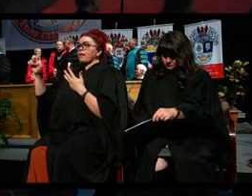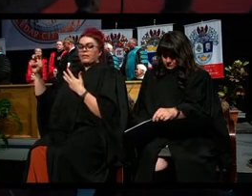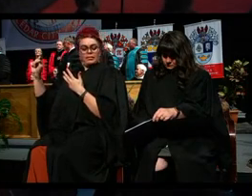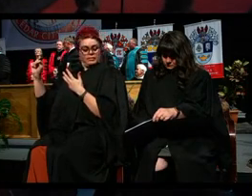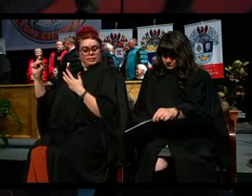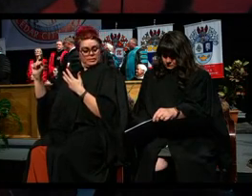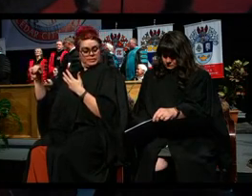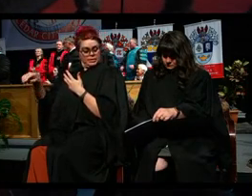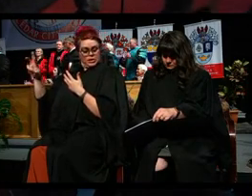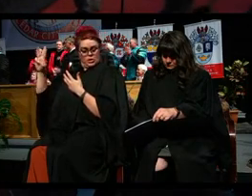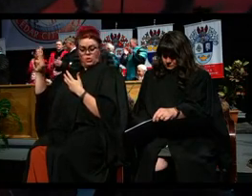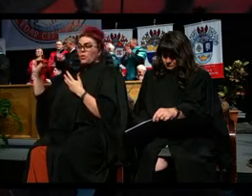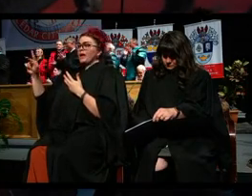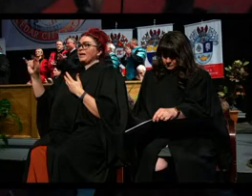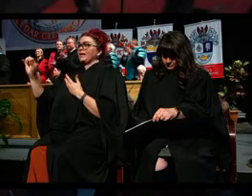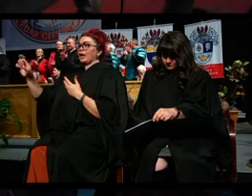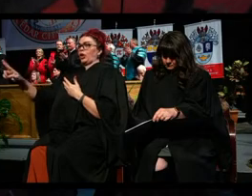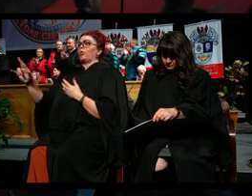Wankier.